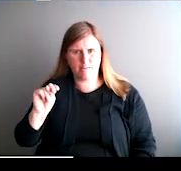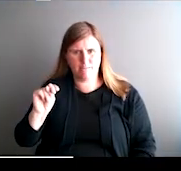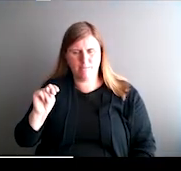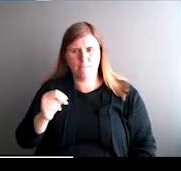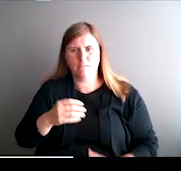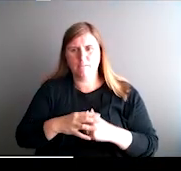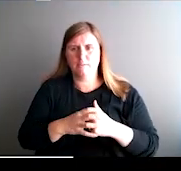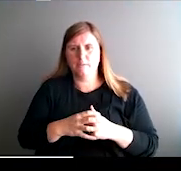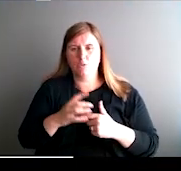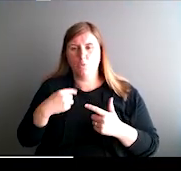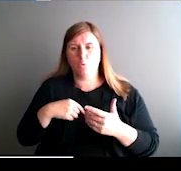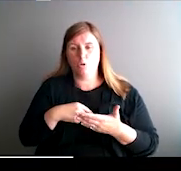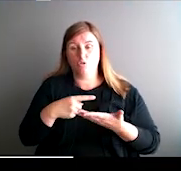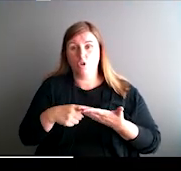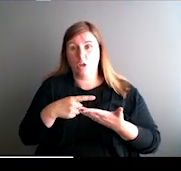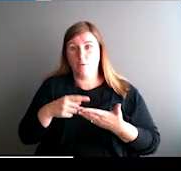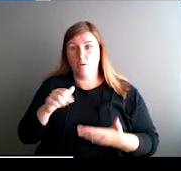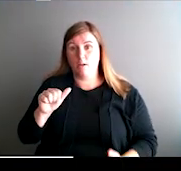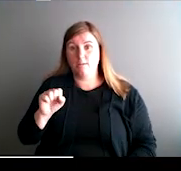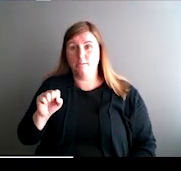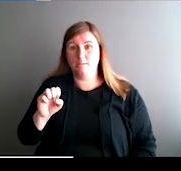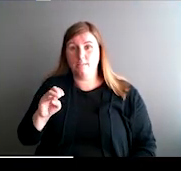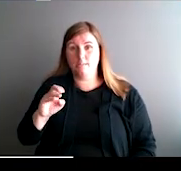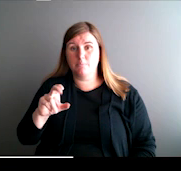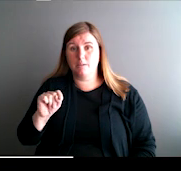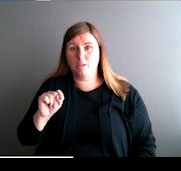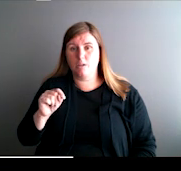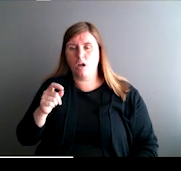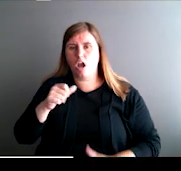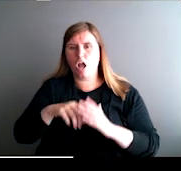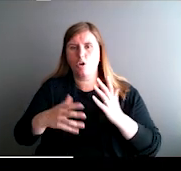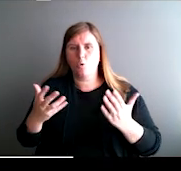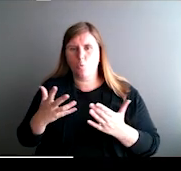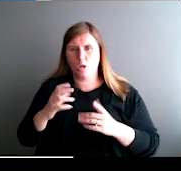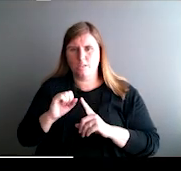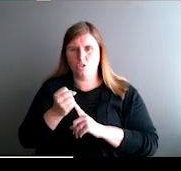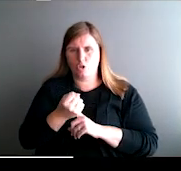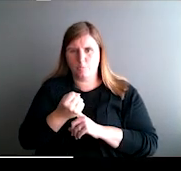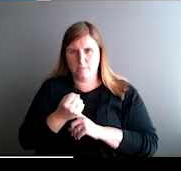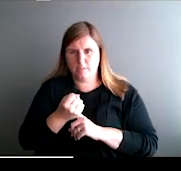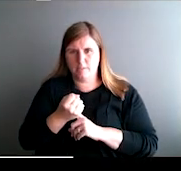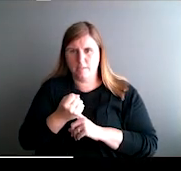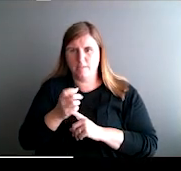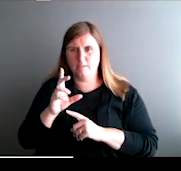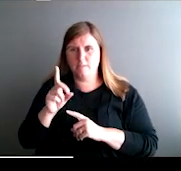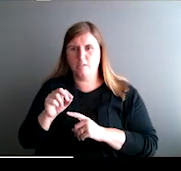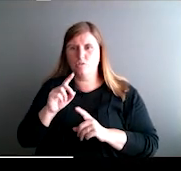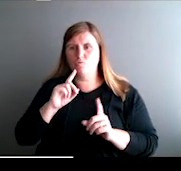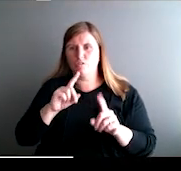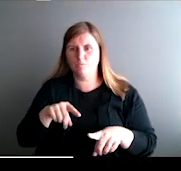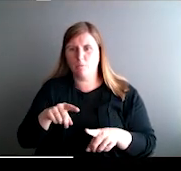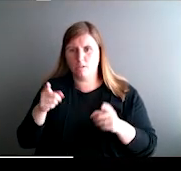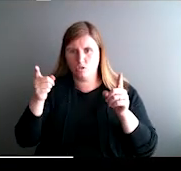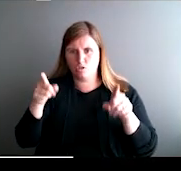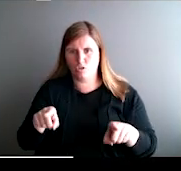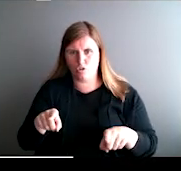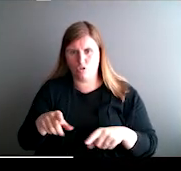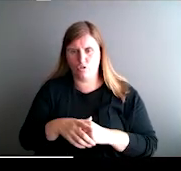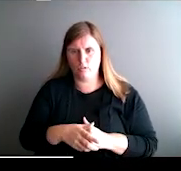we're talking about assessment, we want to talk about under what circumstances does a response occur.